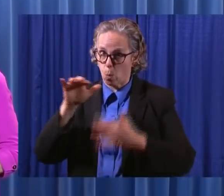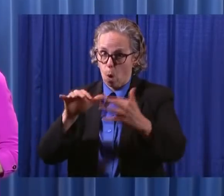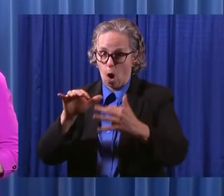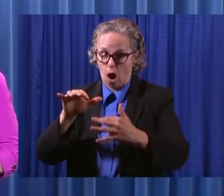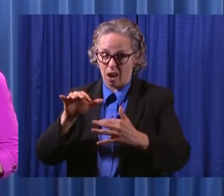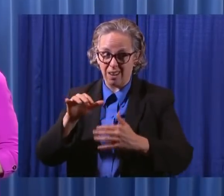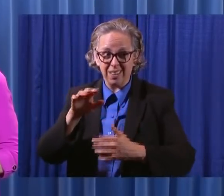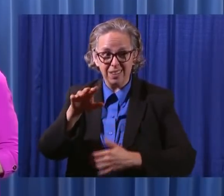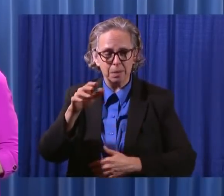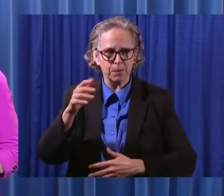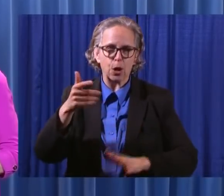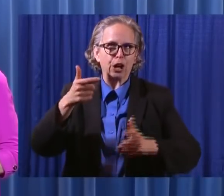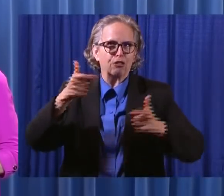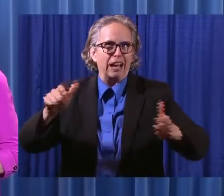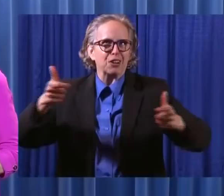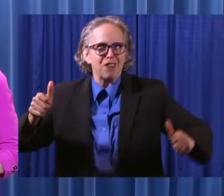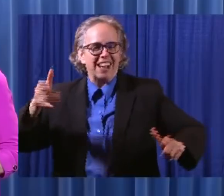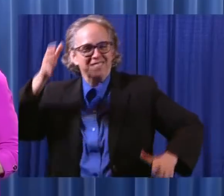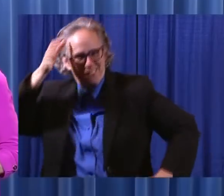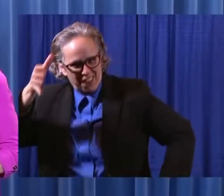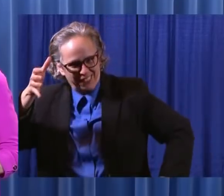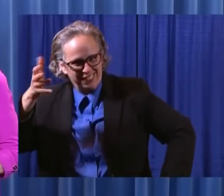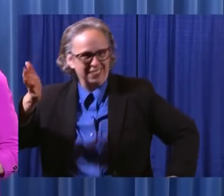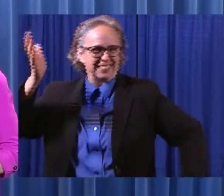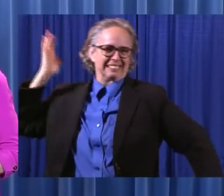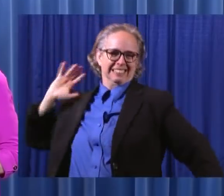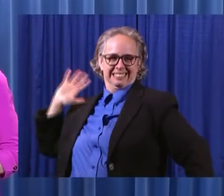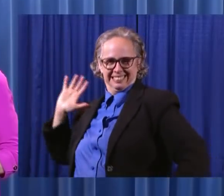great-great-grandfather who was at Libby Prison,